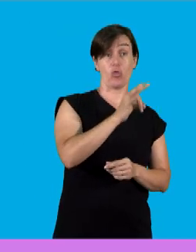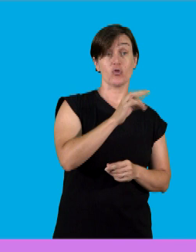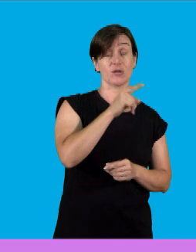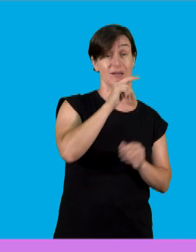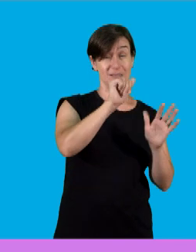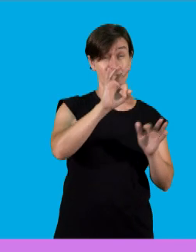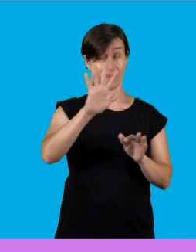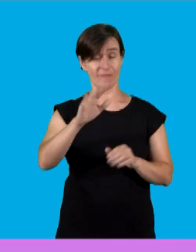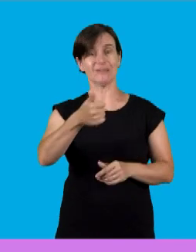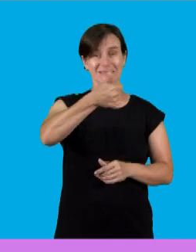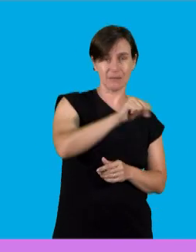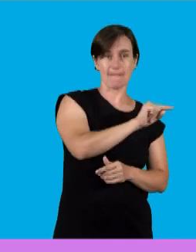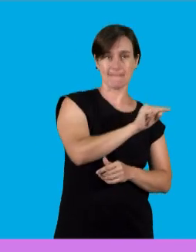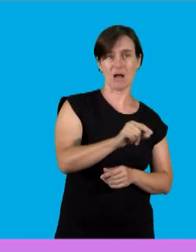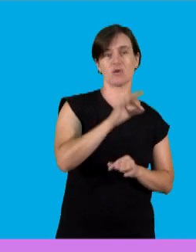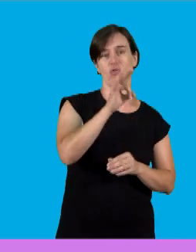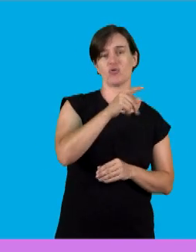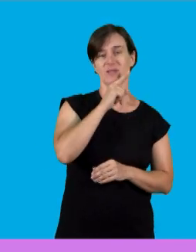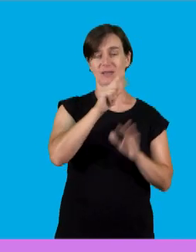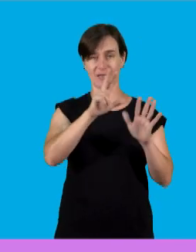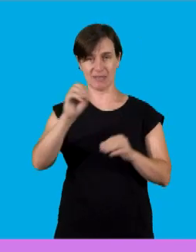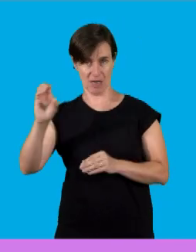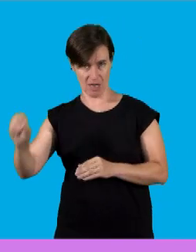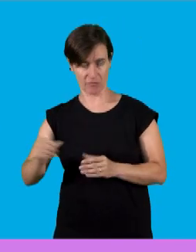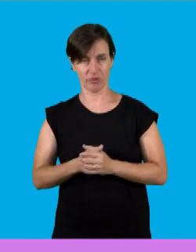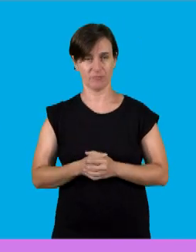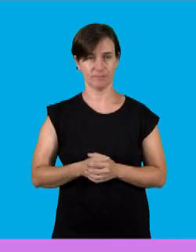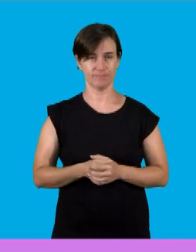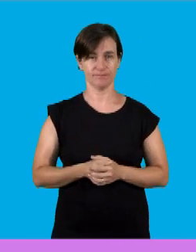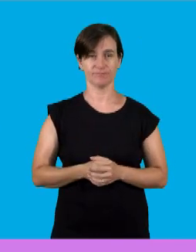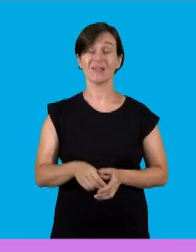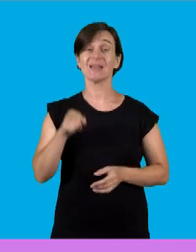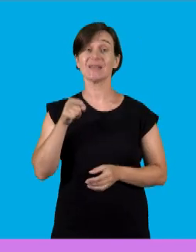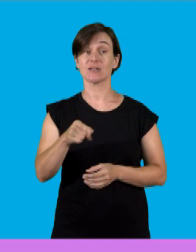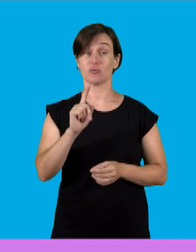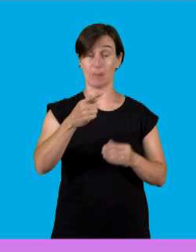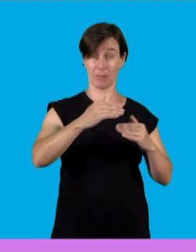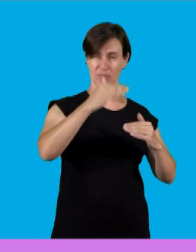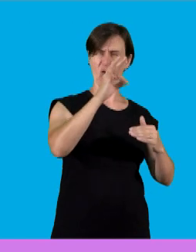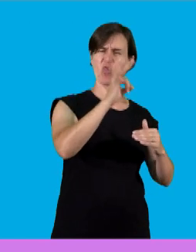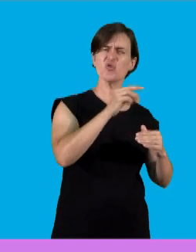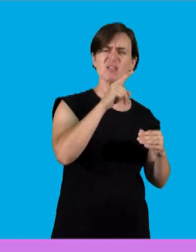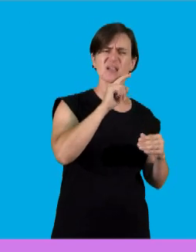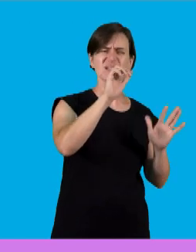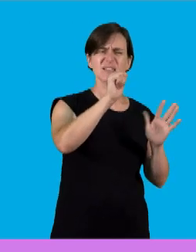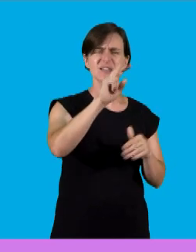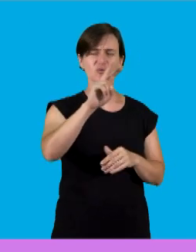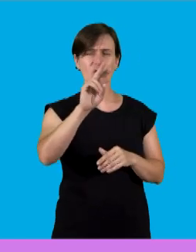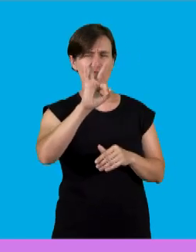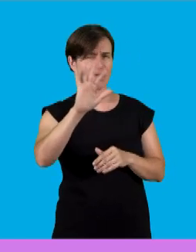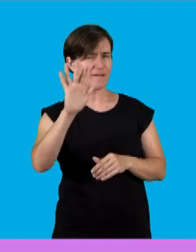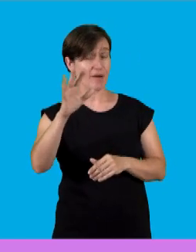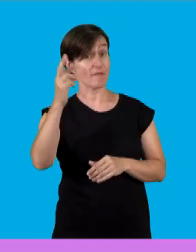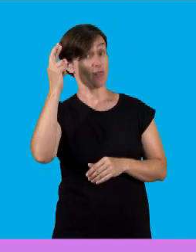13,800 rand. Now let me quickly indicate so that we can follow. This was for our primary